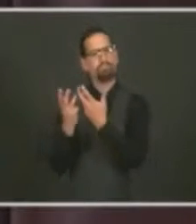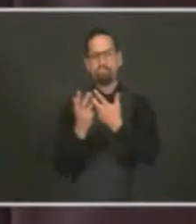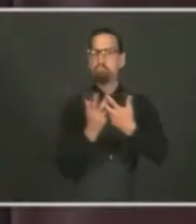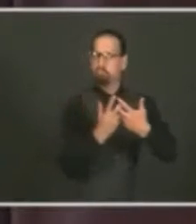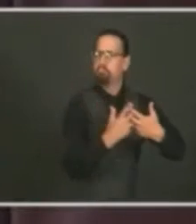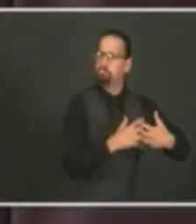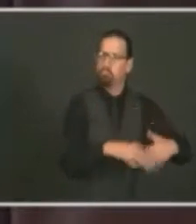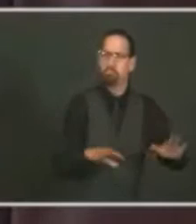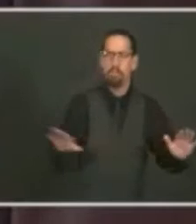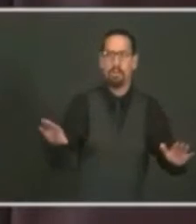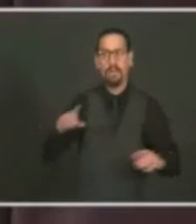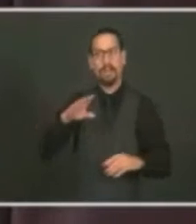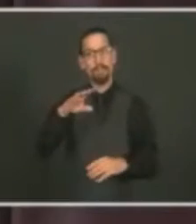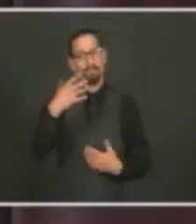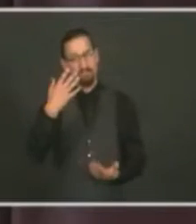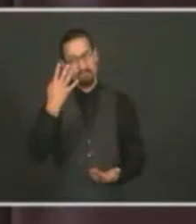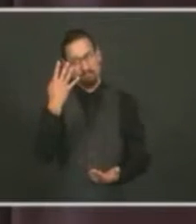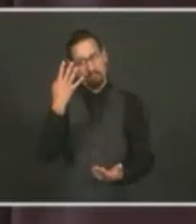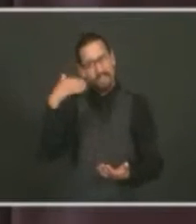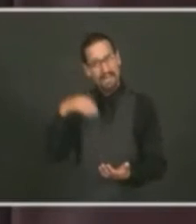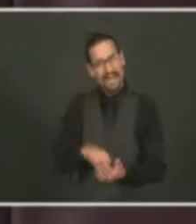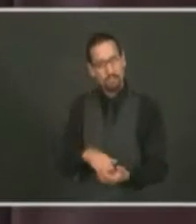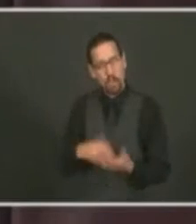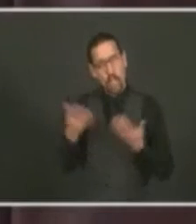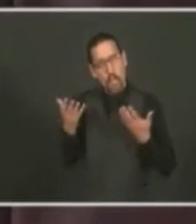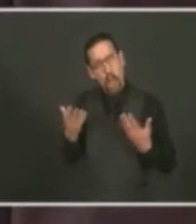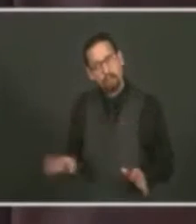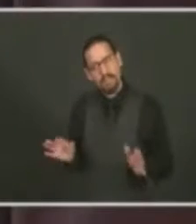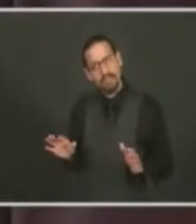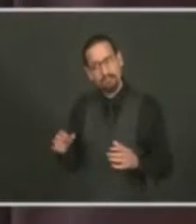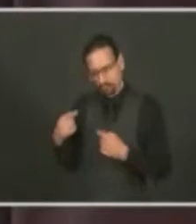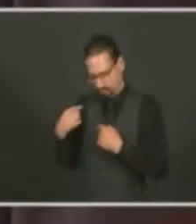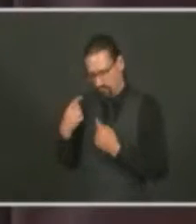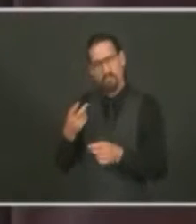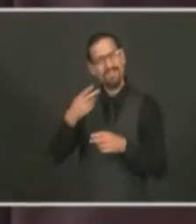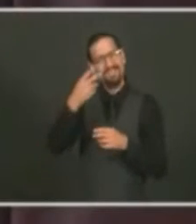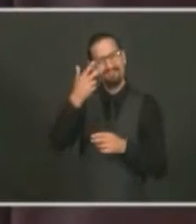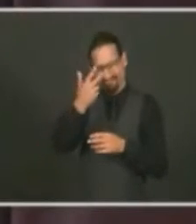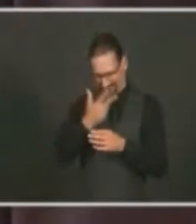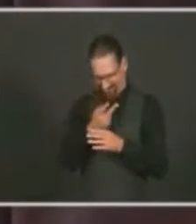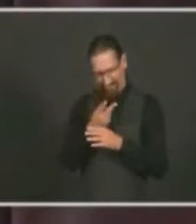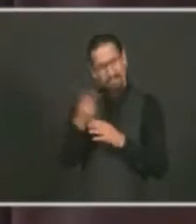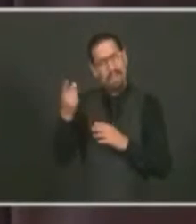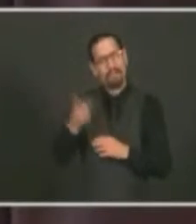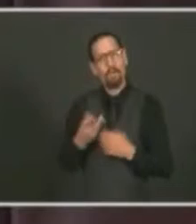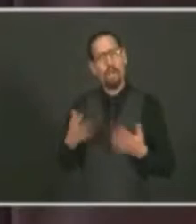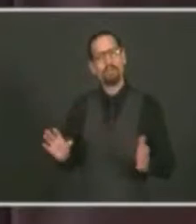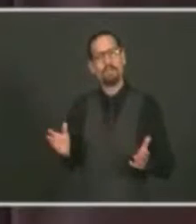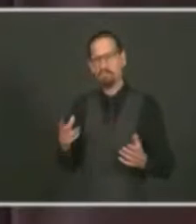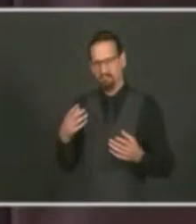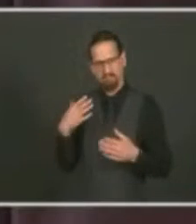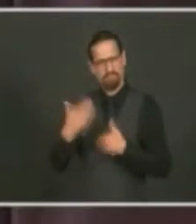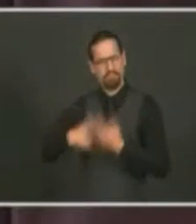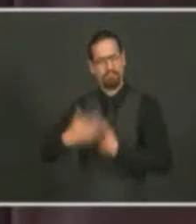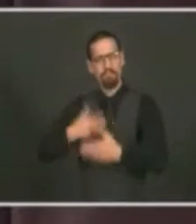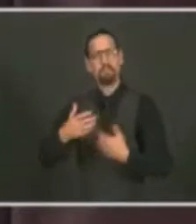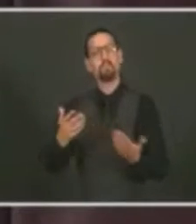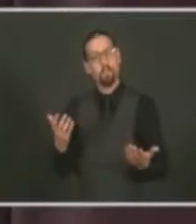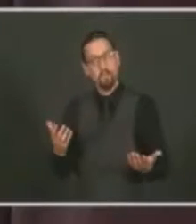have been processed in a short period of time. Results are getting back to folks. We are pretty quickly